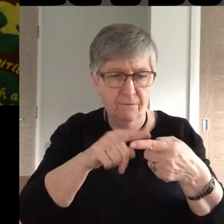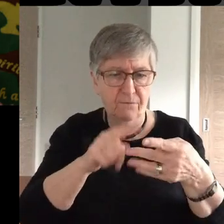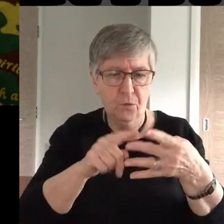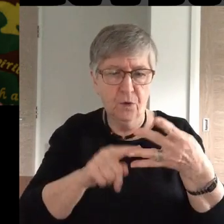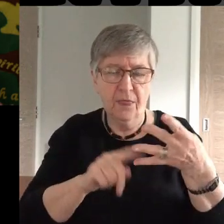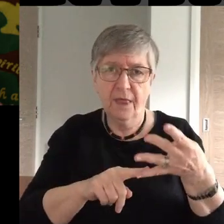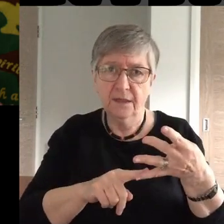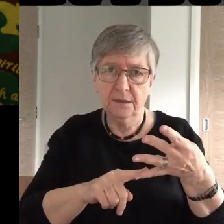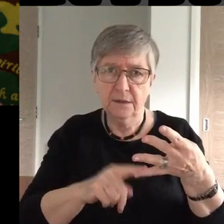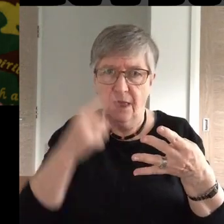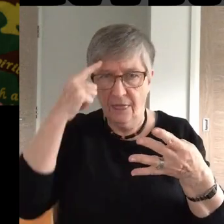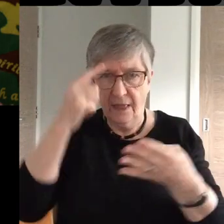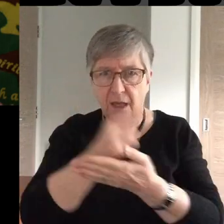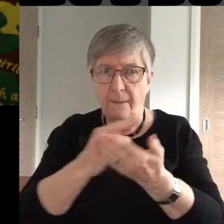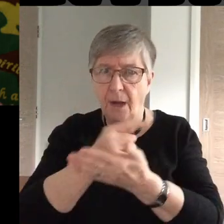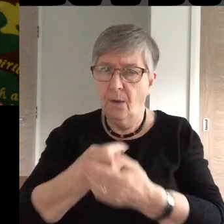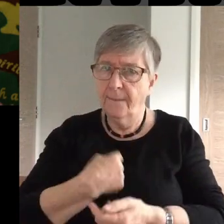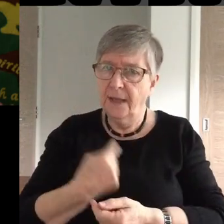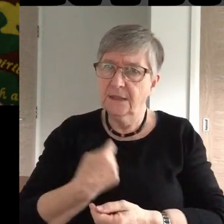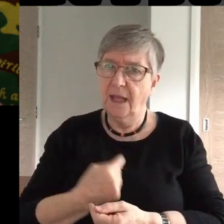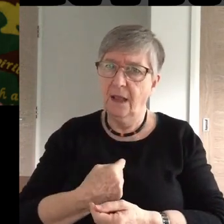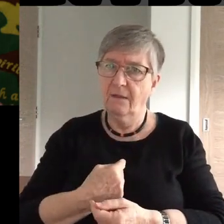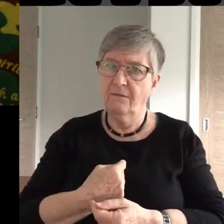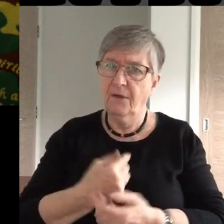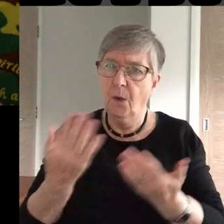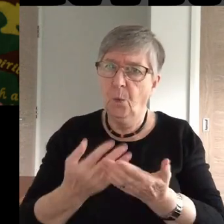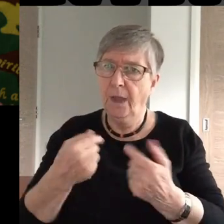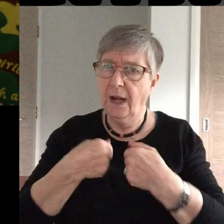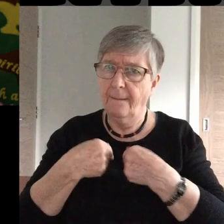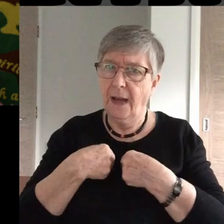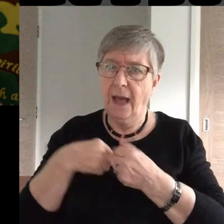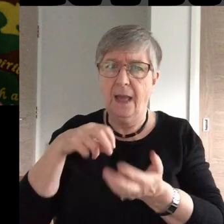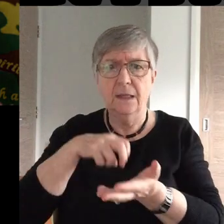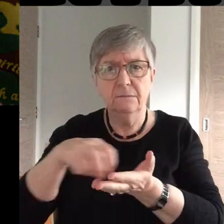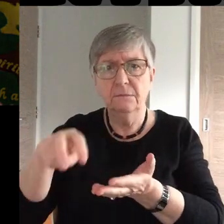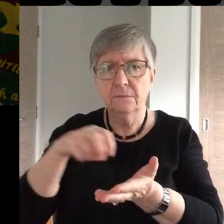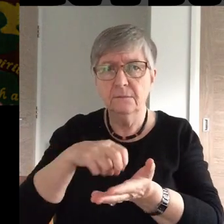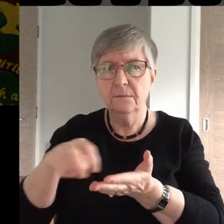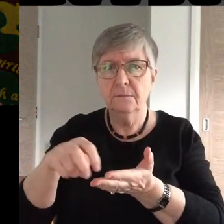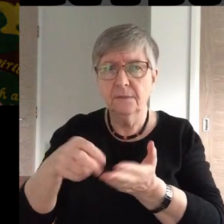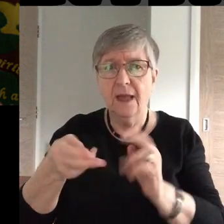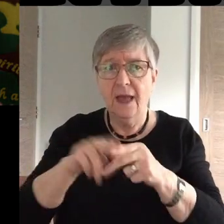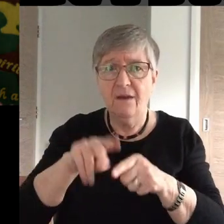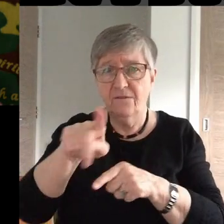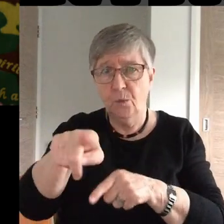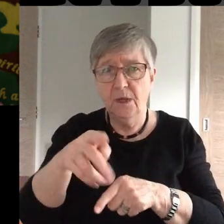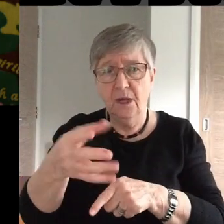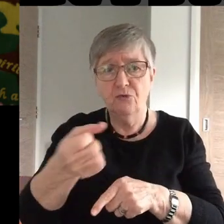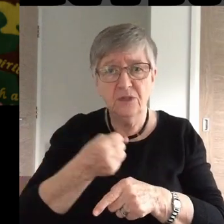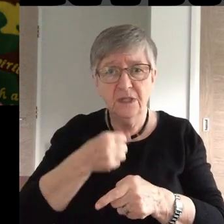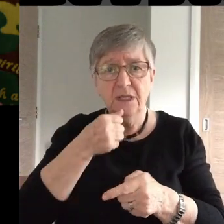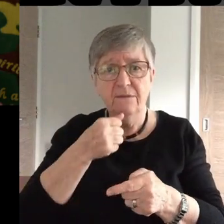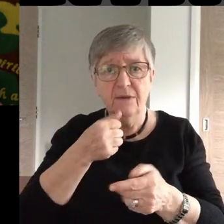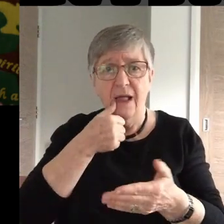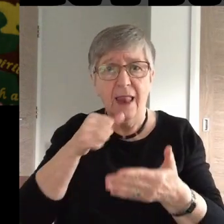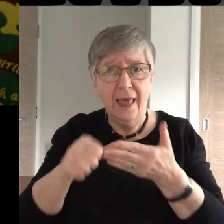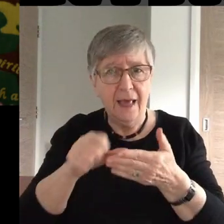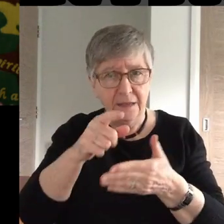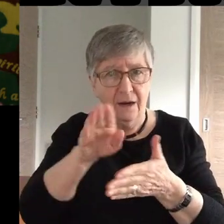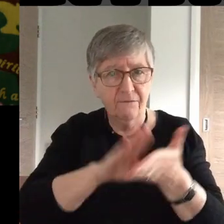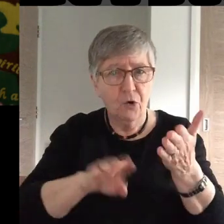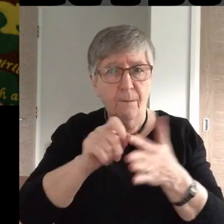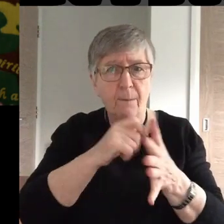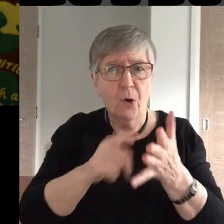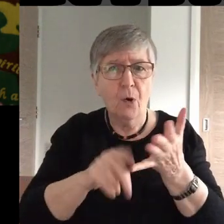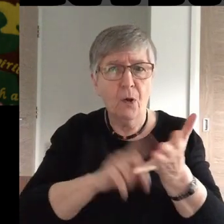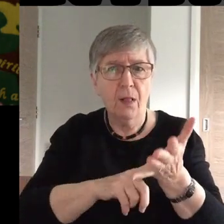and think about ourselves and where we are on that journey. If we had to receive this letter today from Paul, how would our spiritual